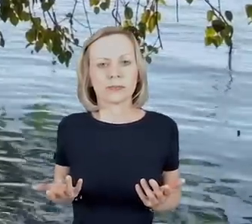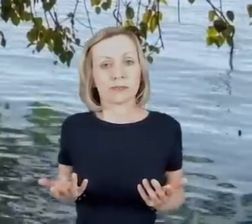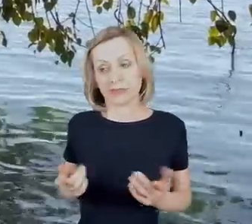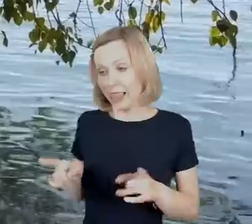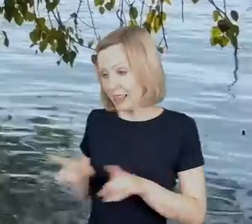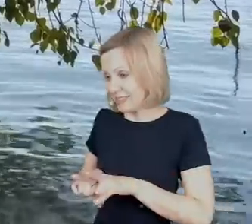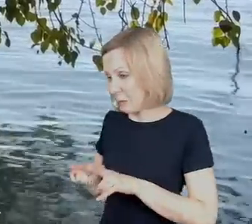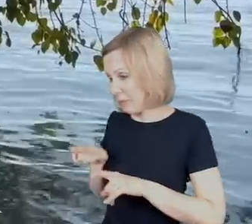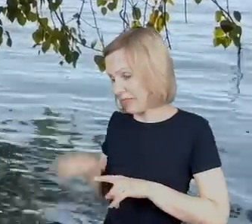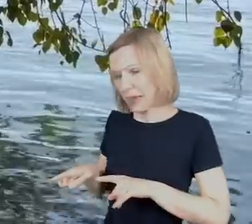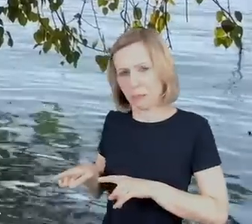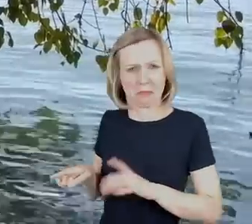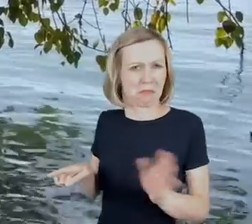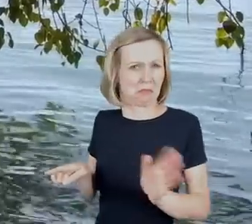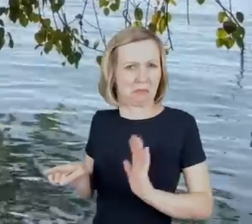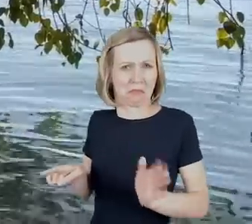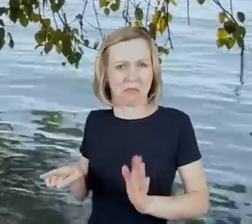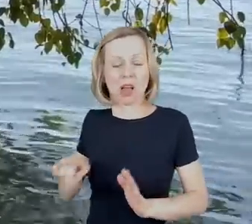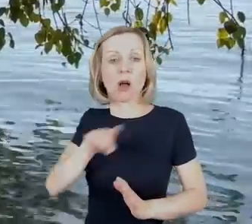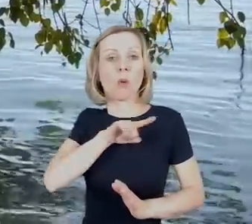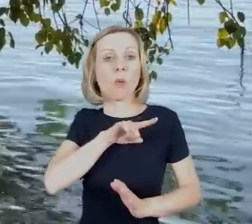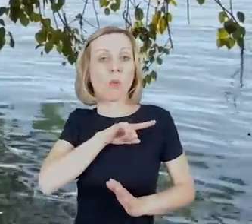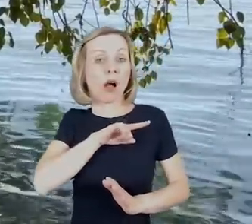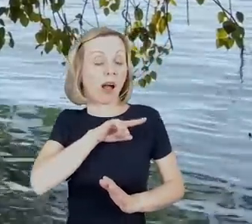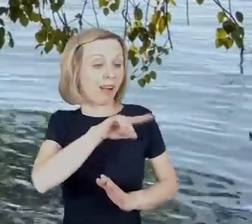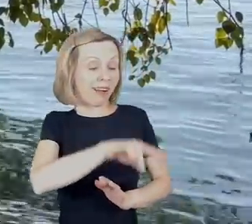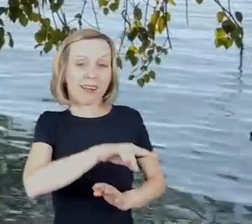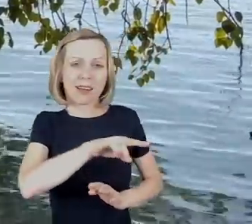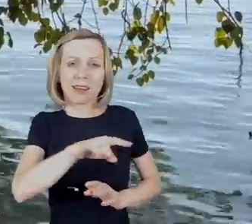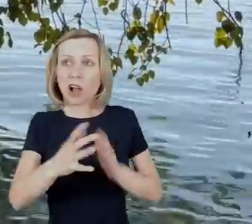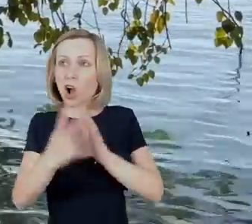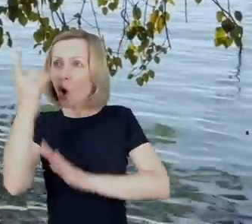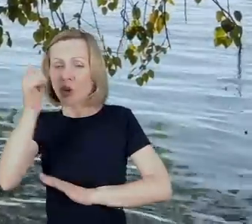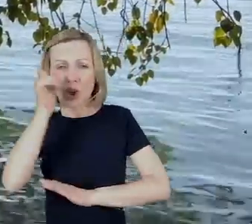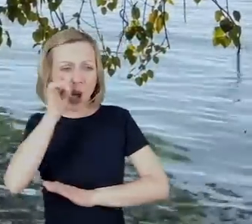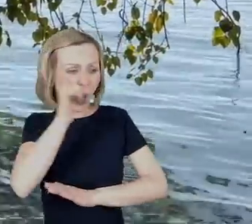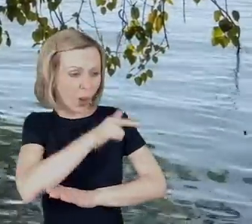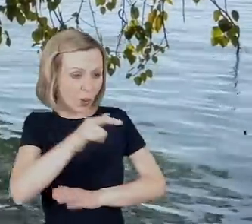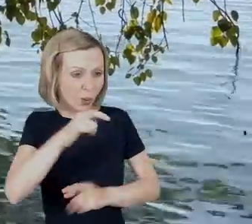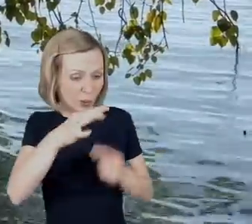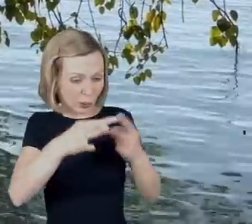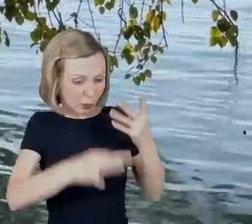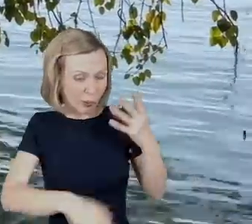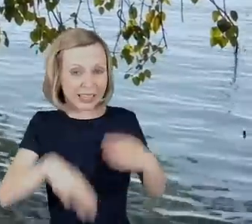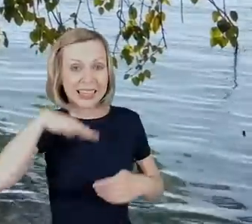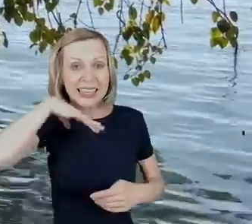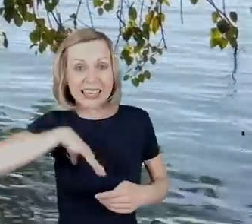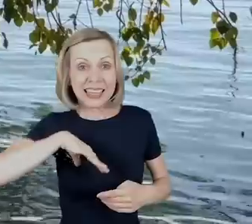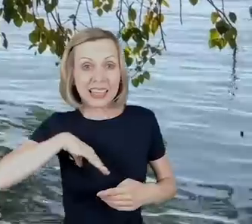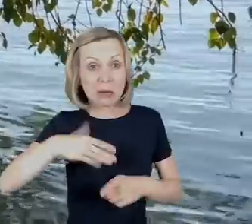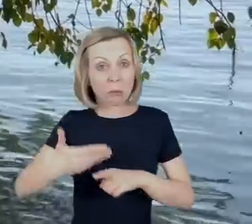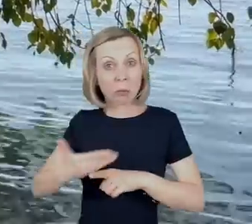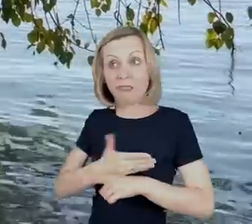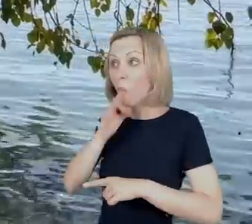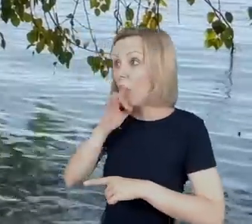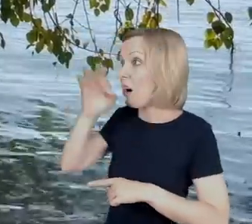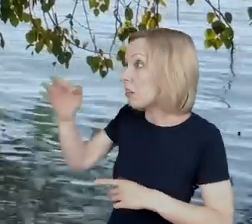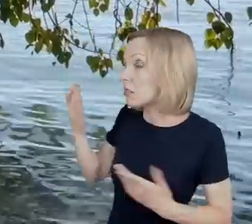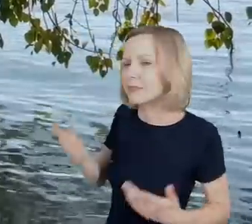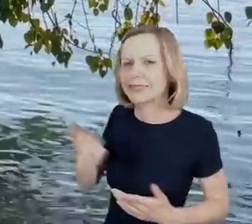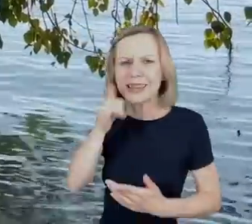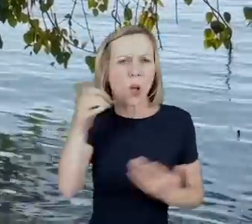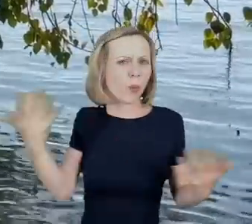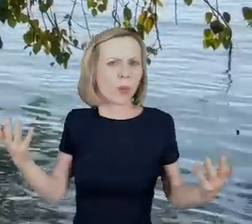Do not be like them, for your Father knows what you need before you ask him. Pray then in this